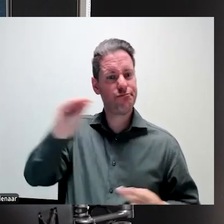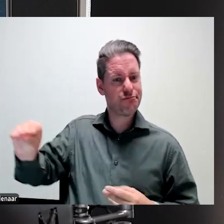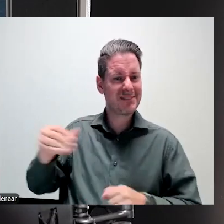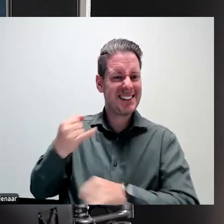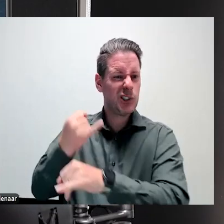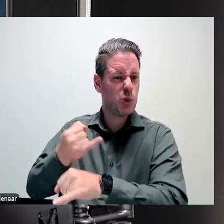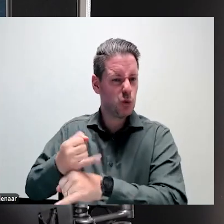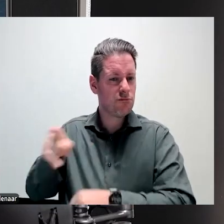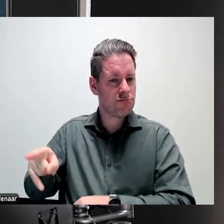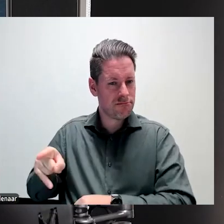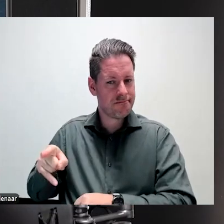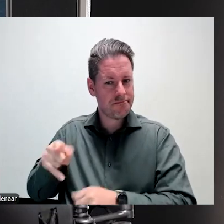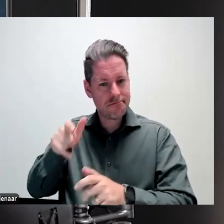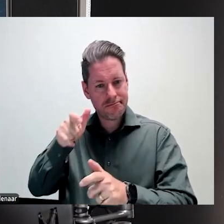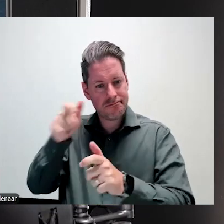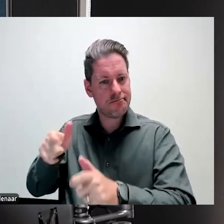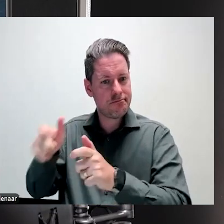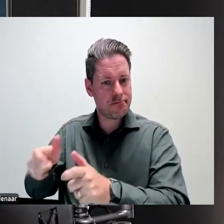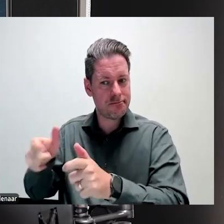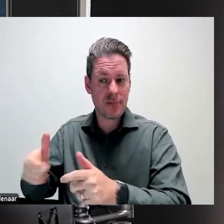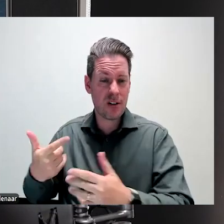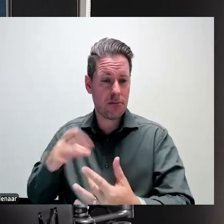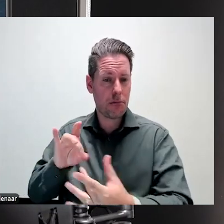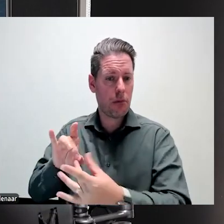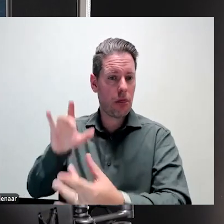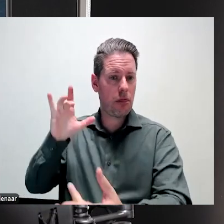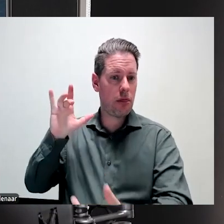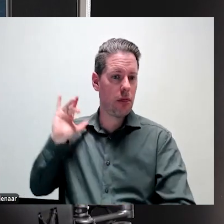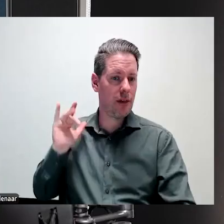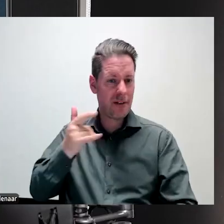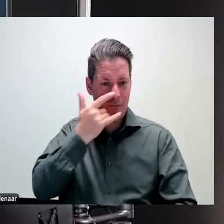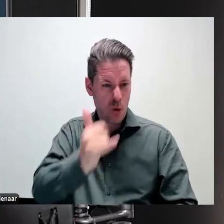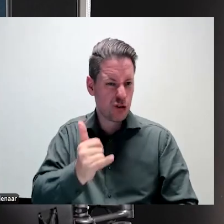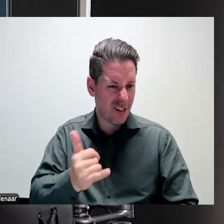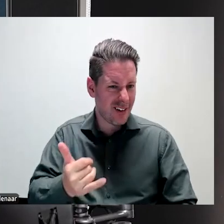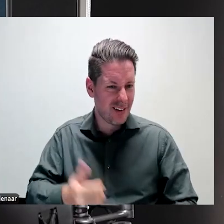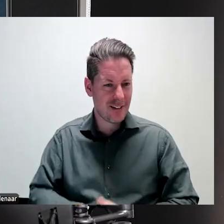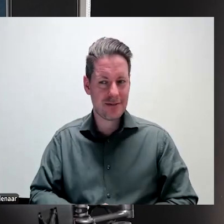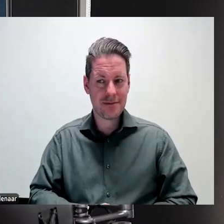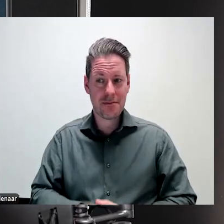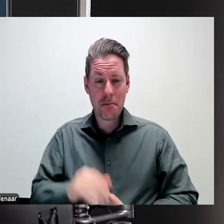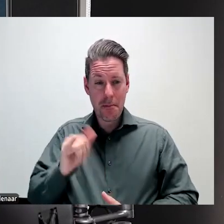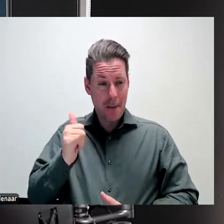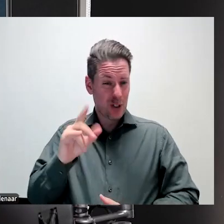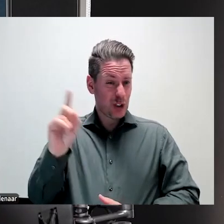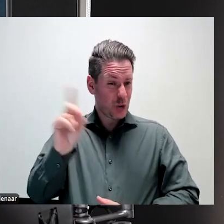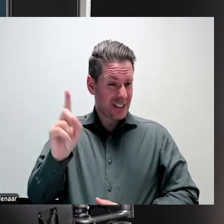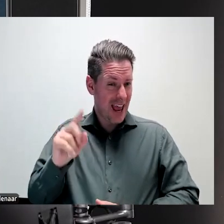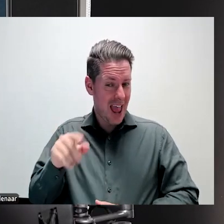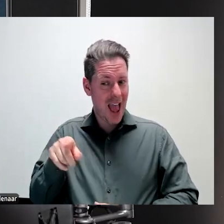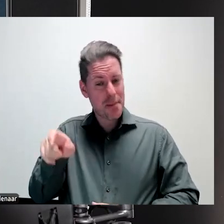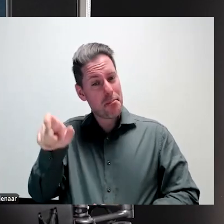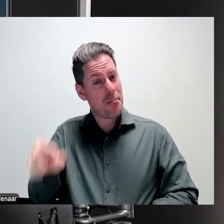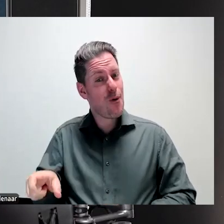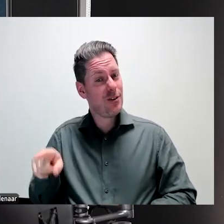So I haven't been able to keep in touch with him. Oh. Well, maybe today we can hopefully create that bond. Maybe that person is